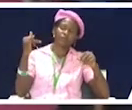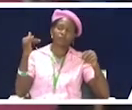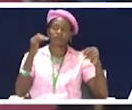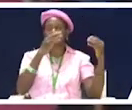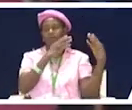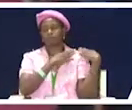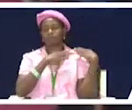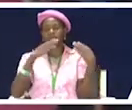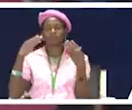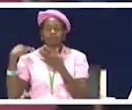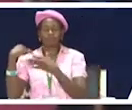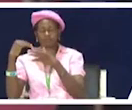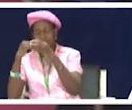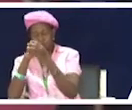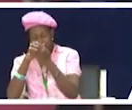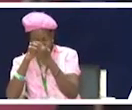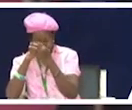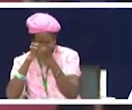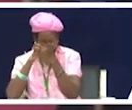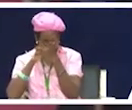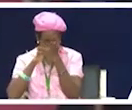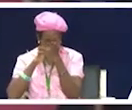arms.